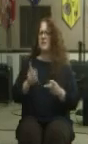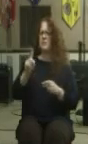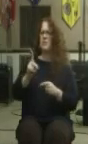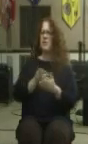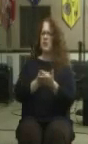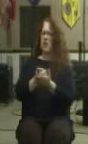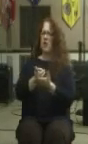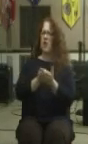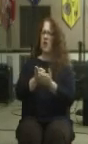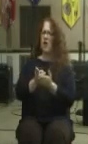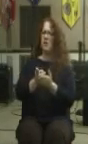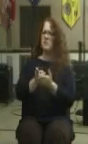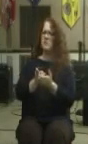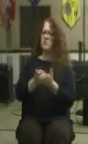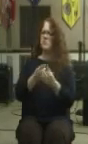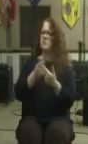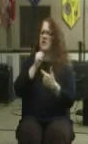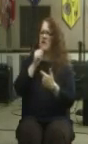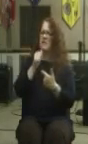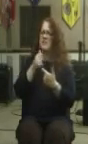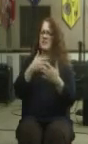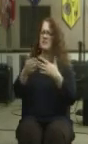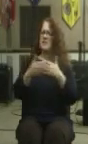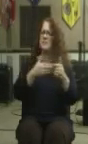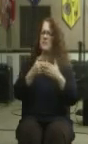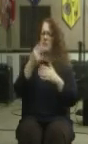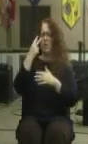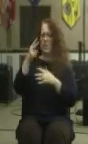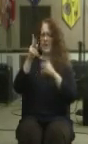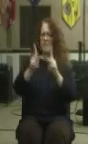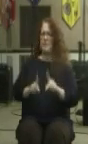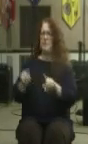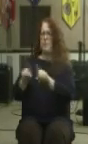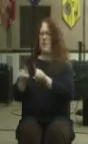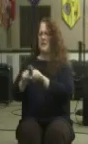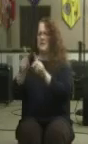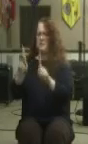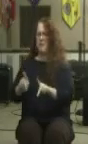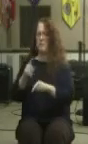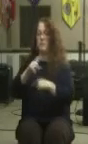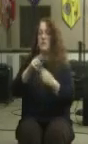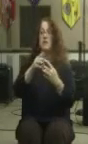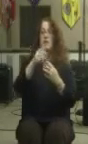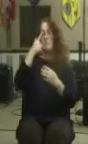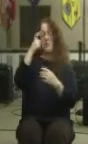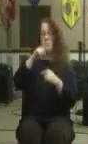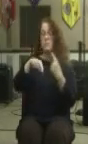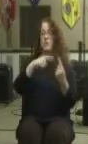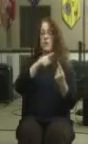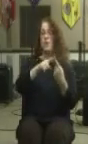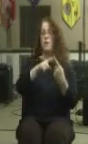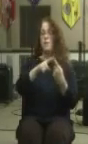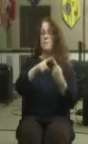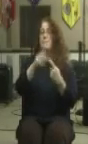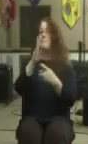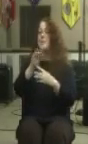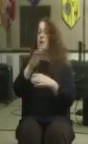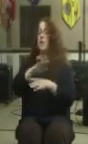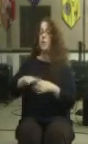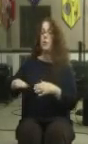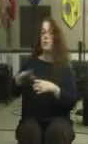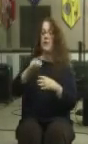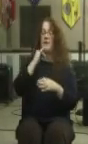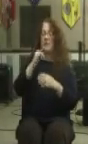Get to the point to where we can honestly begin to shed junk off of us. Because when you've been around it, you start to smell like